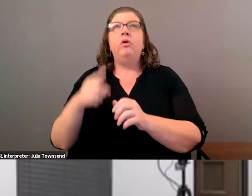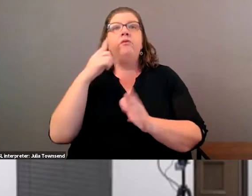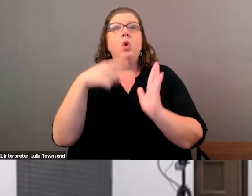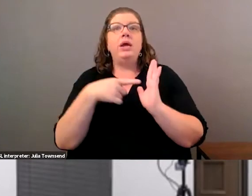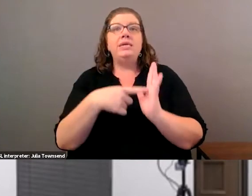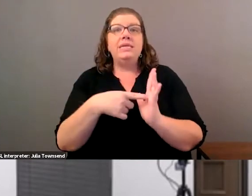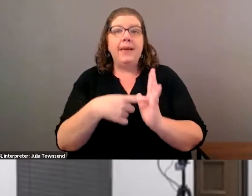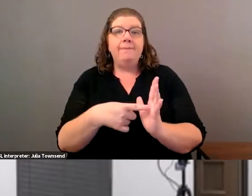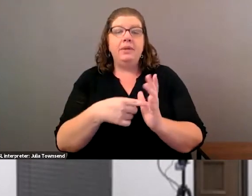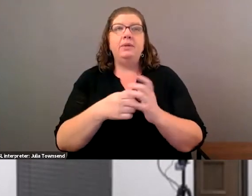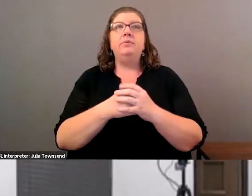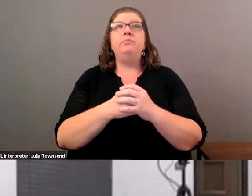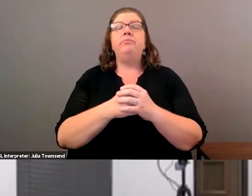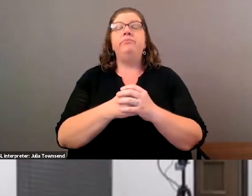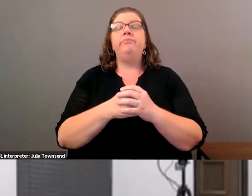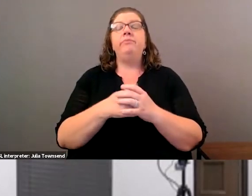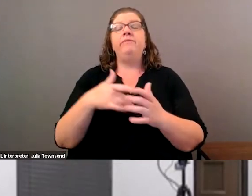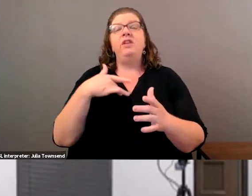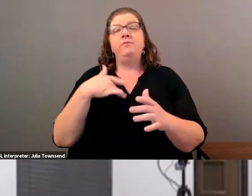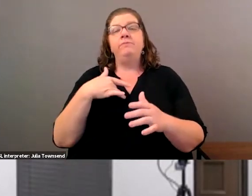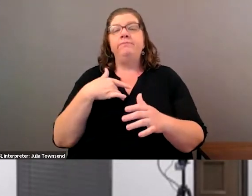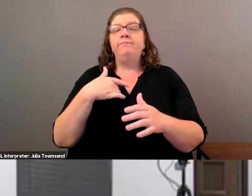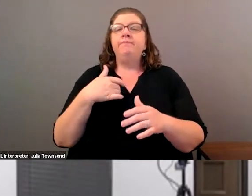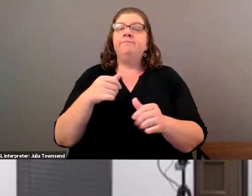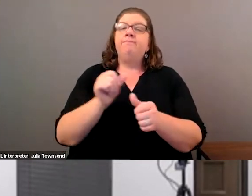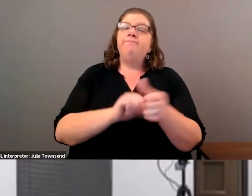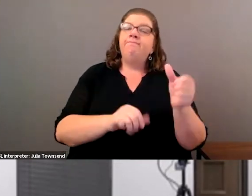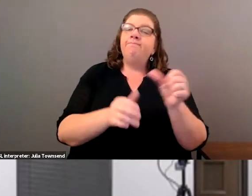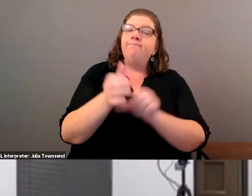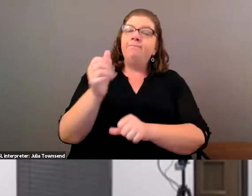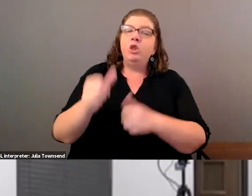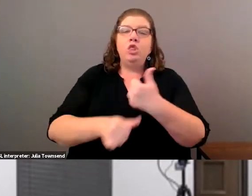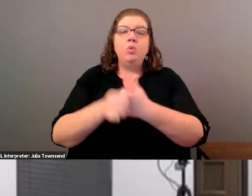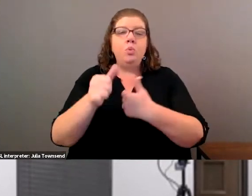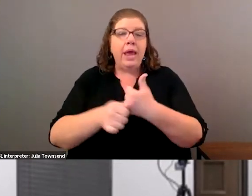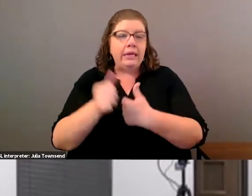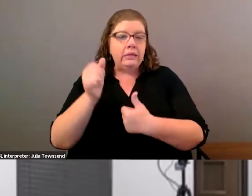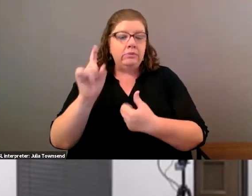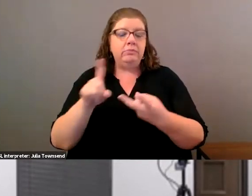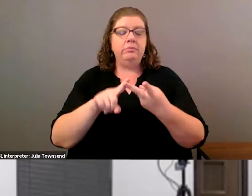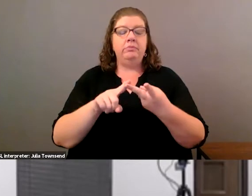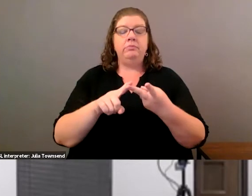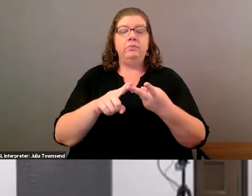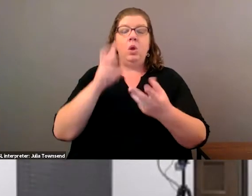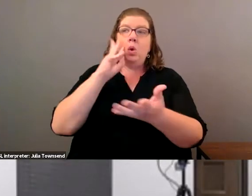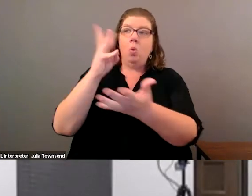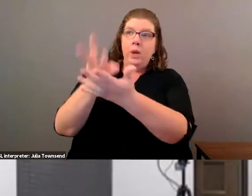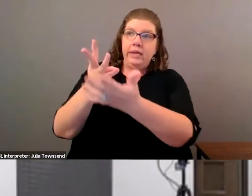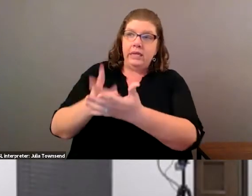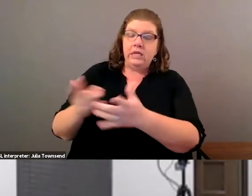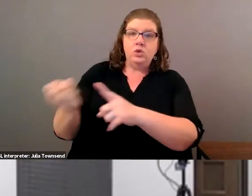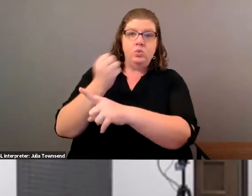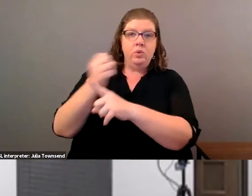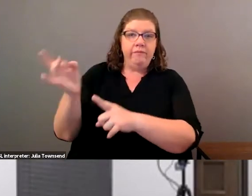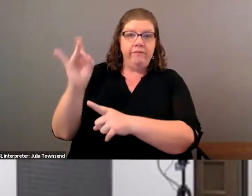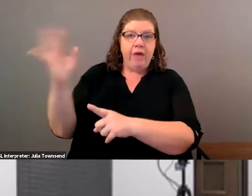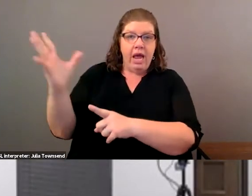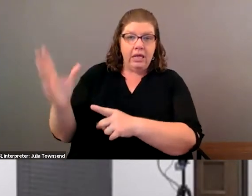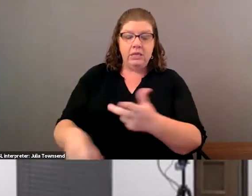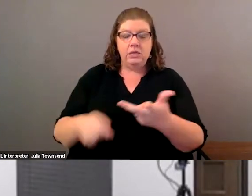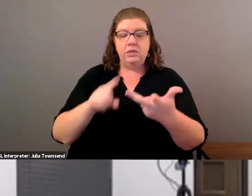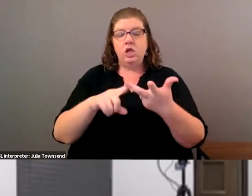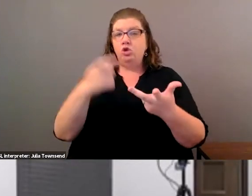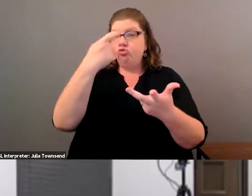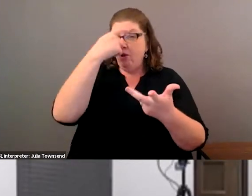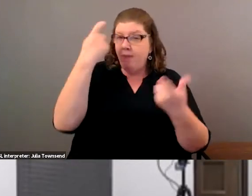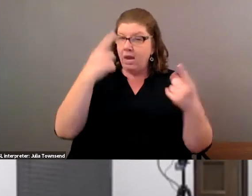example, suicides or threat of suicide, any witness to violence, traumatic events,